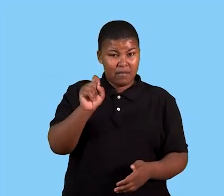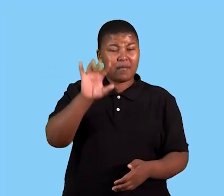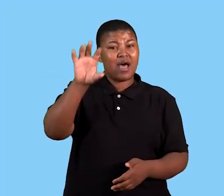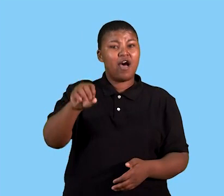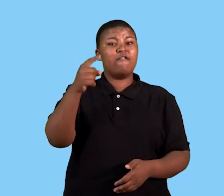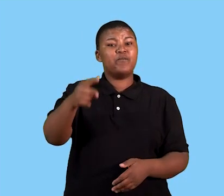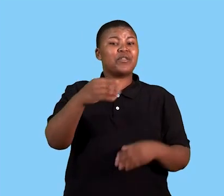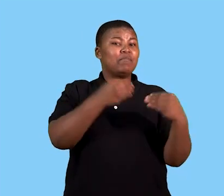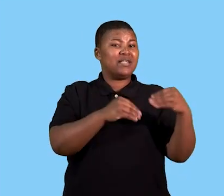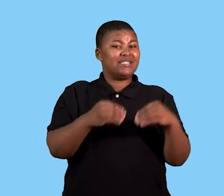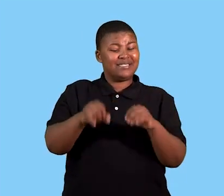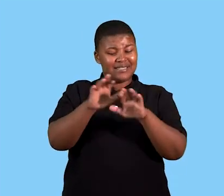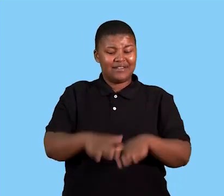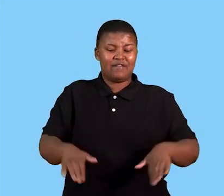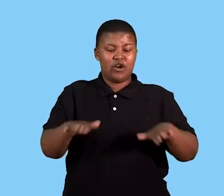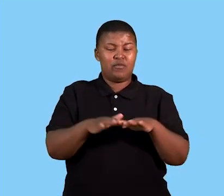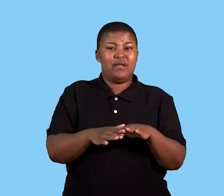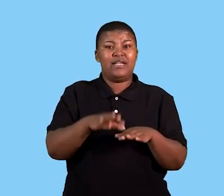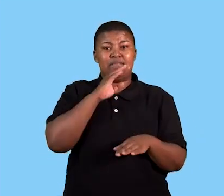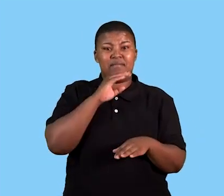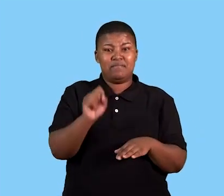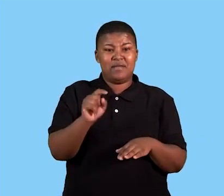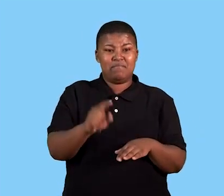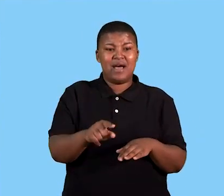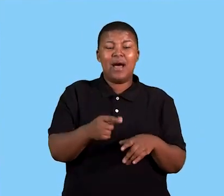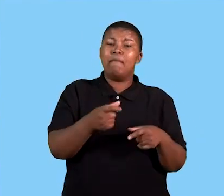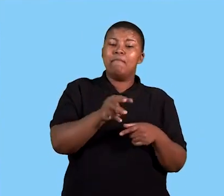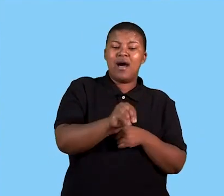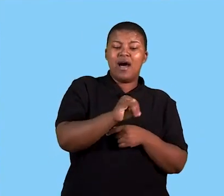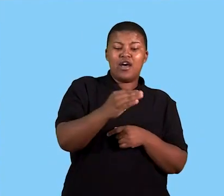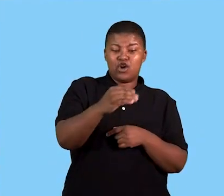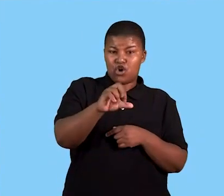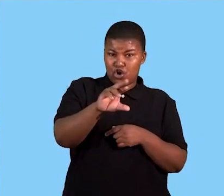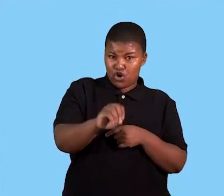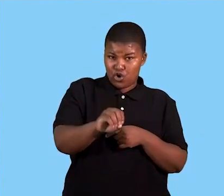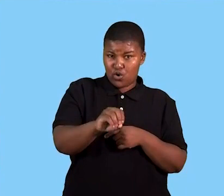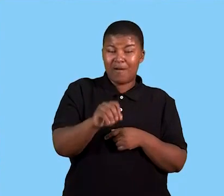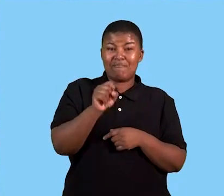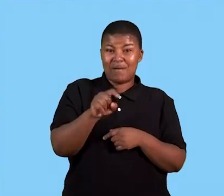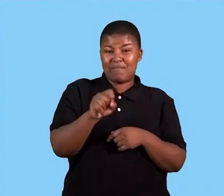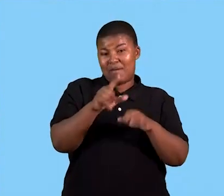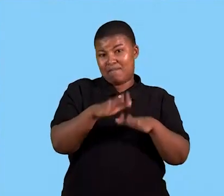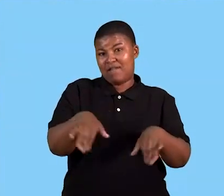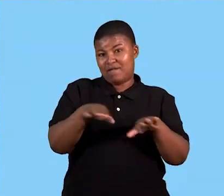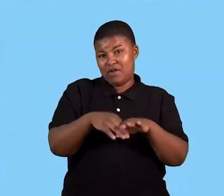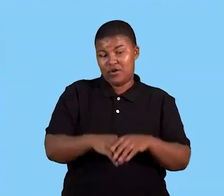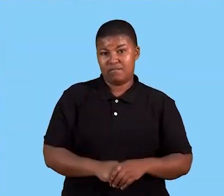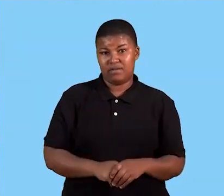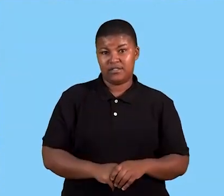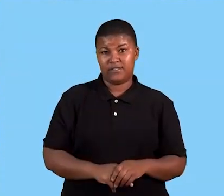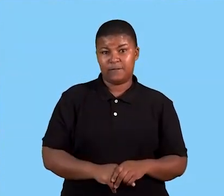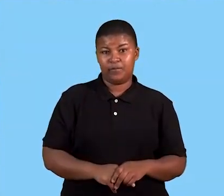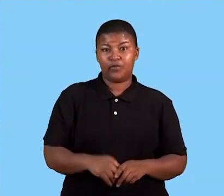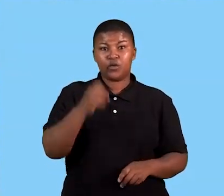the environment. So the answer can only be micro, market, or macro environment. But when we look at the case